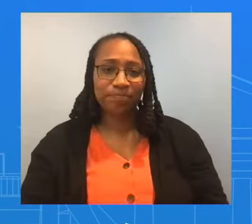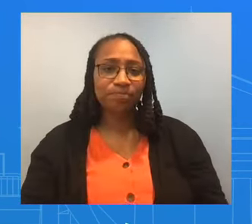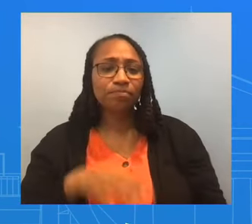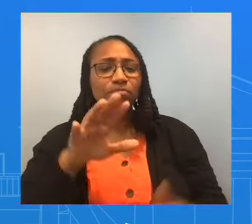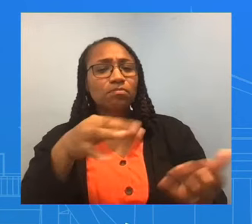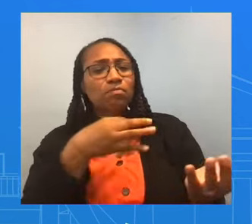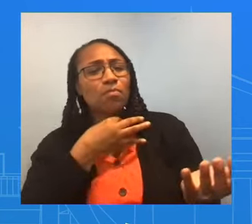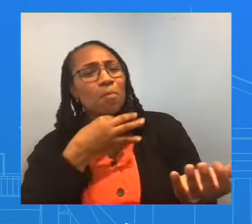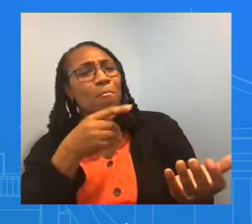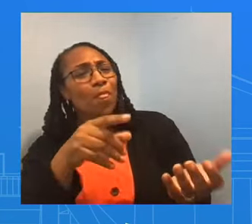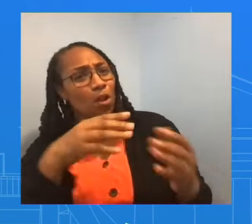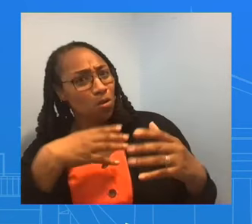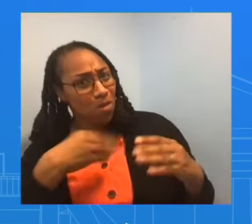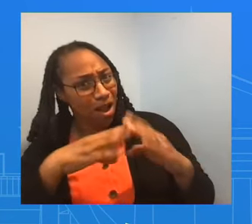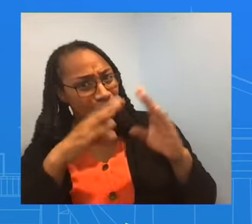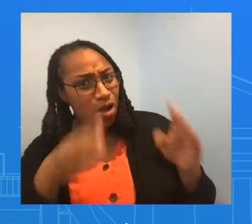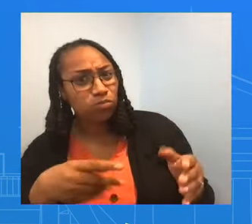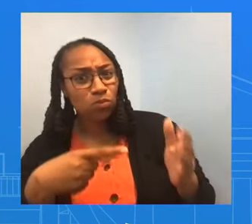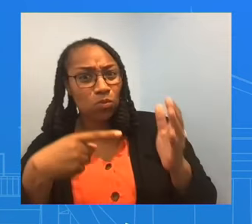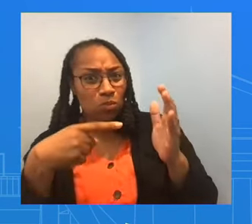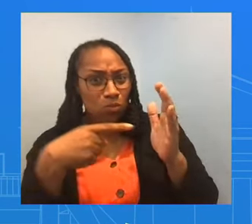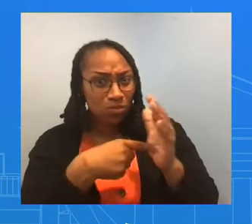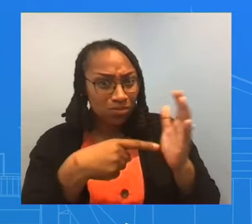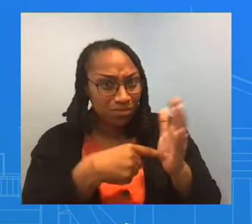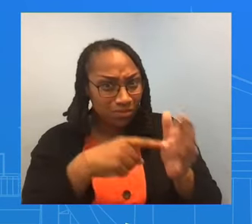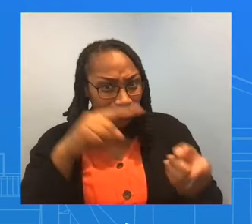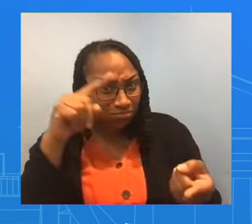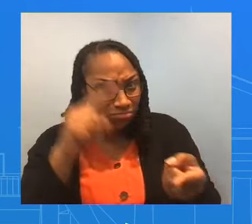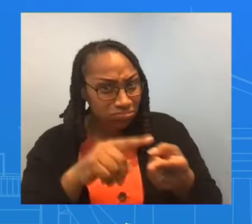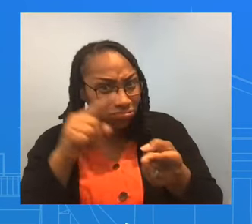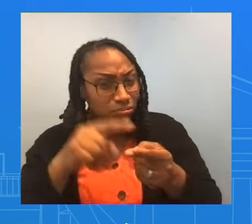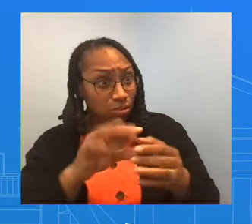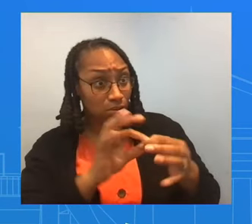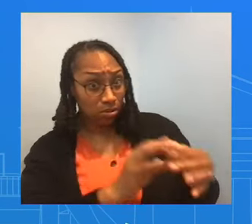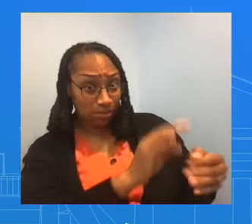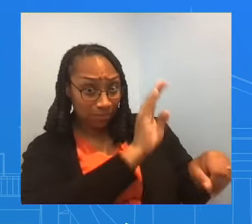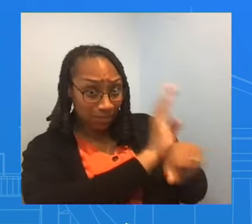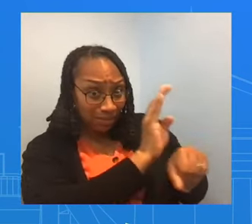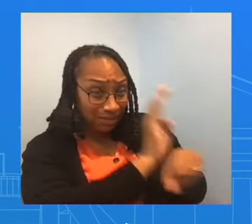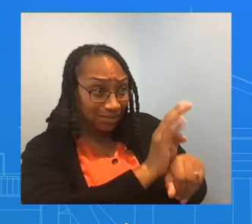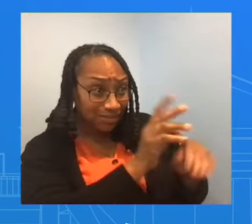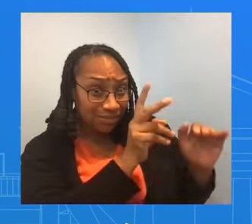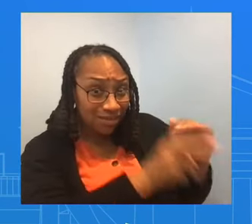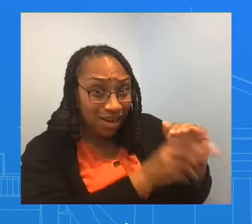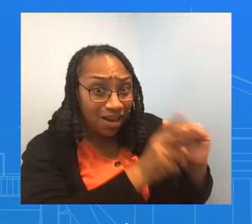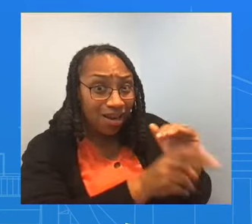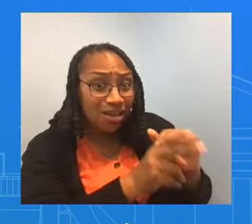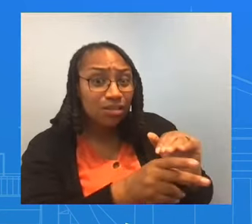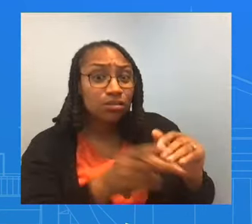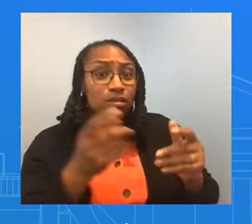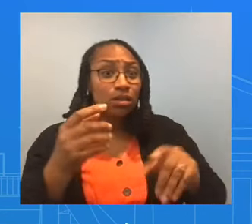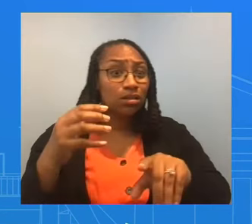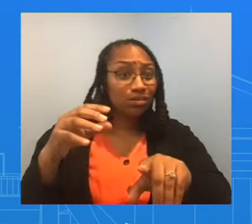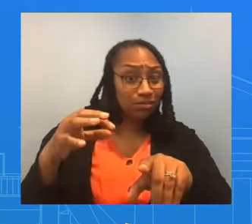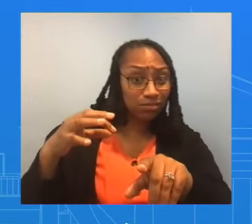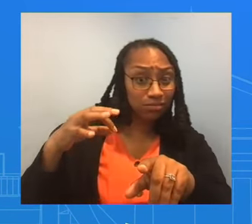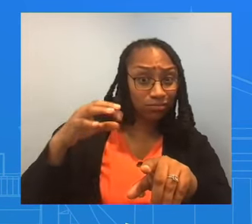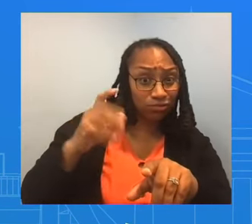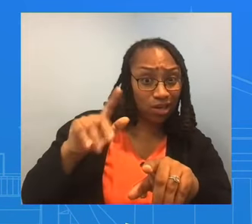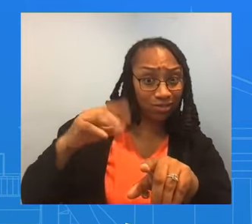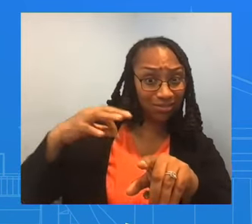and earned income tax credit or child tax credit come in, most likely that will, in combination, raise the deficit, but it might